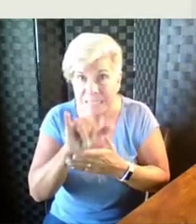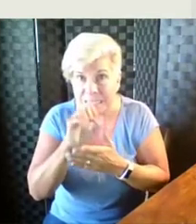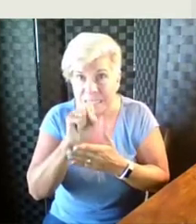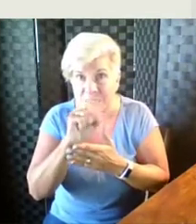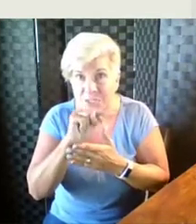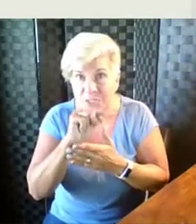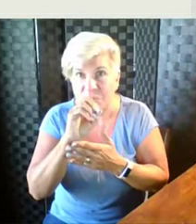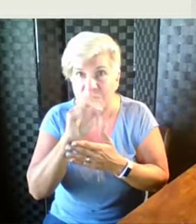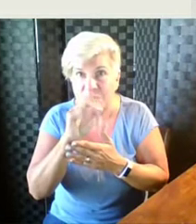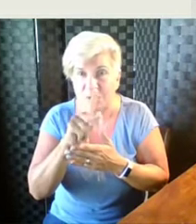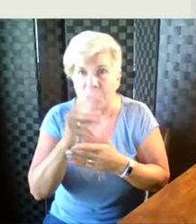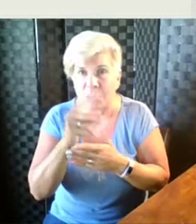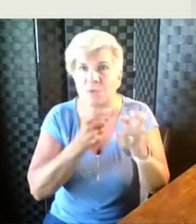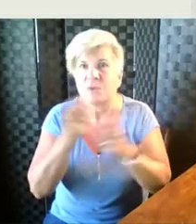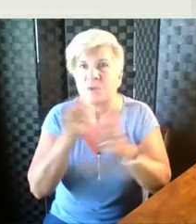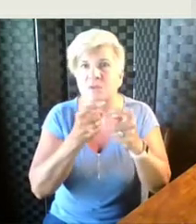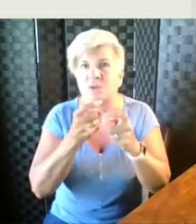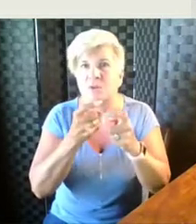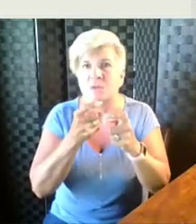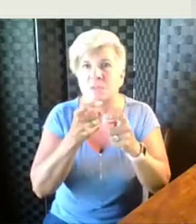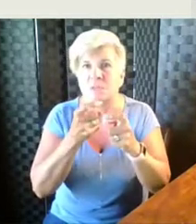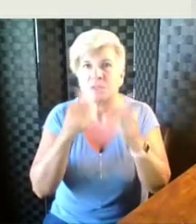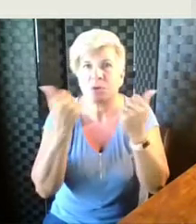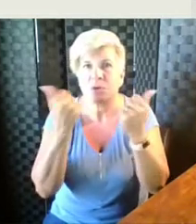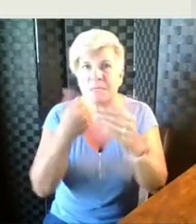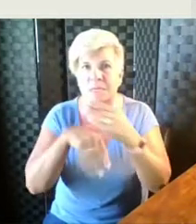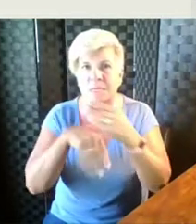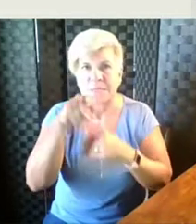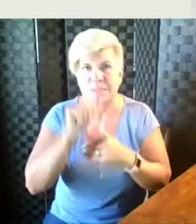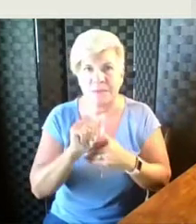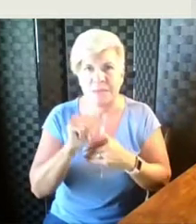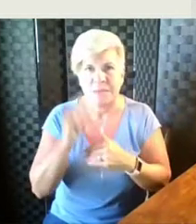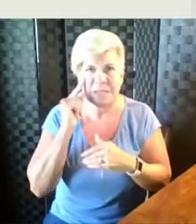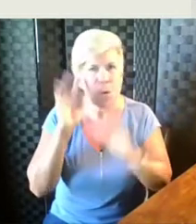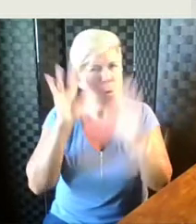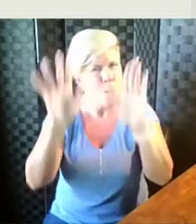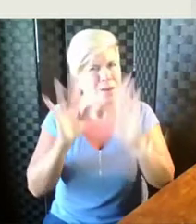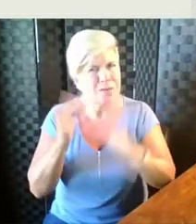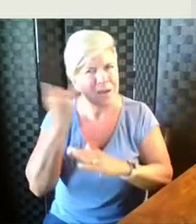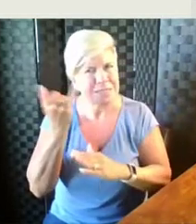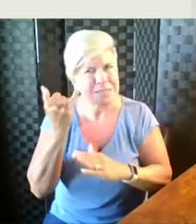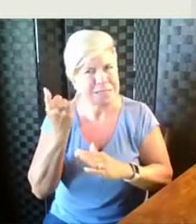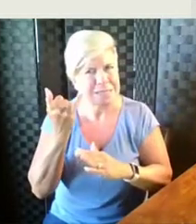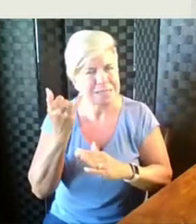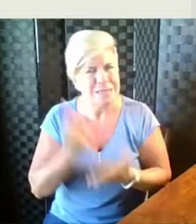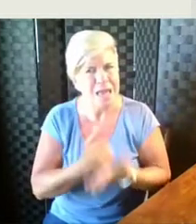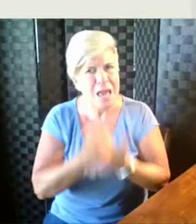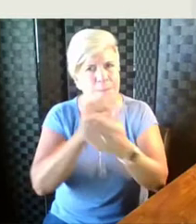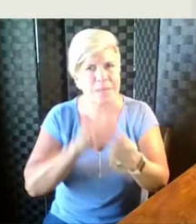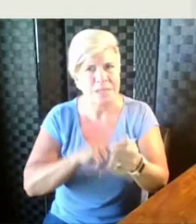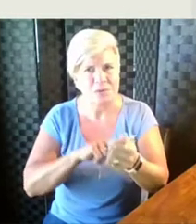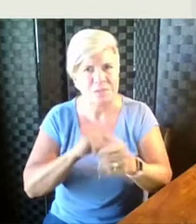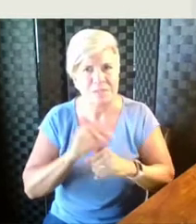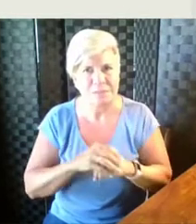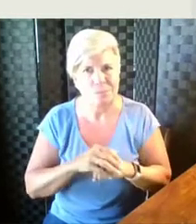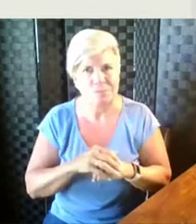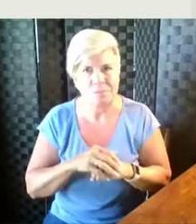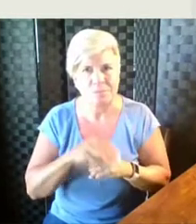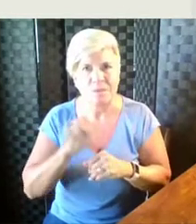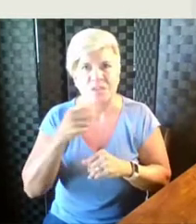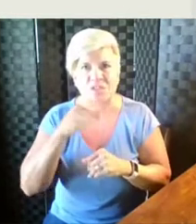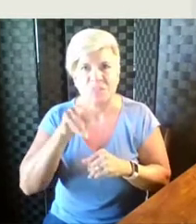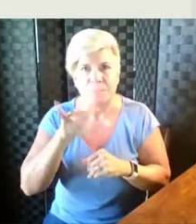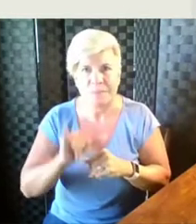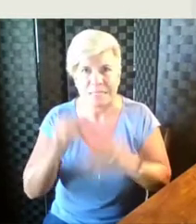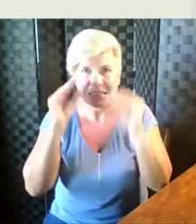Snook runs the Nurses Association in Pennsylvania. She thinks that it's a wonderful idea for helping nurses.